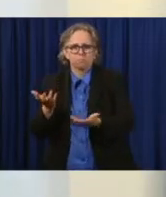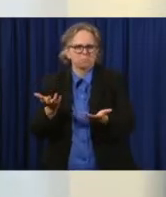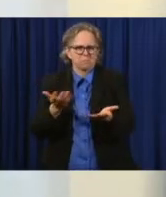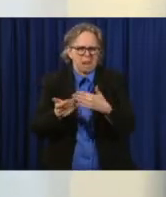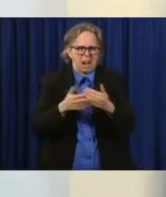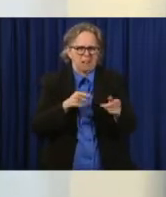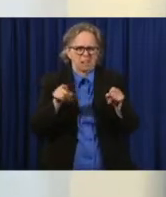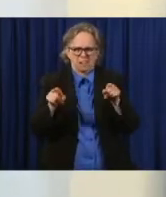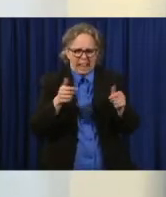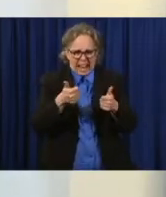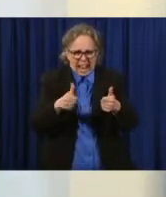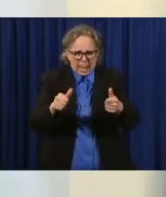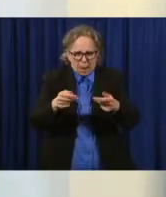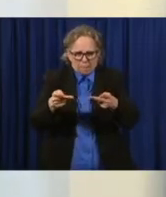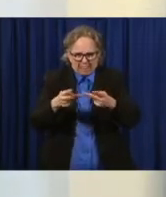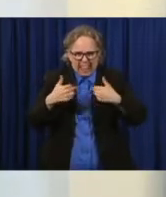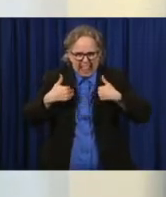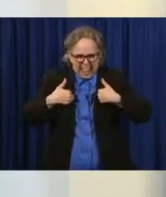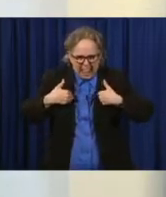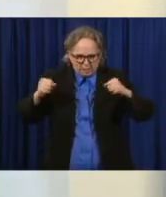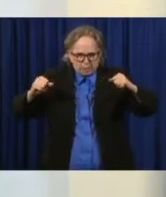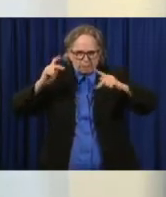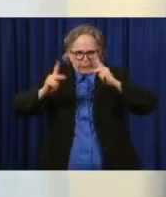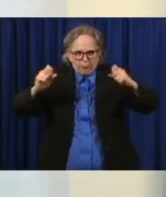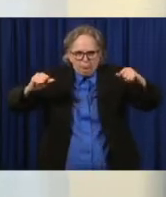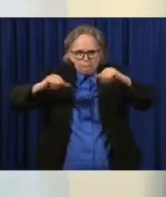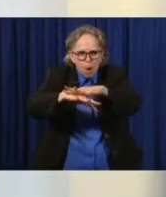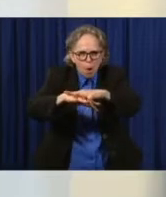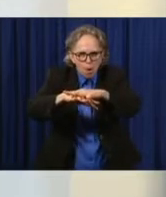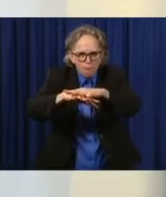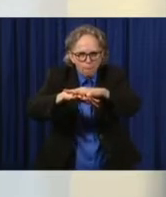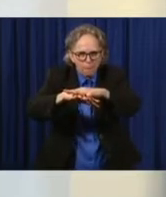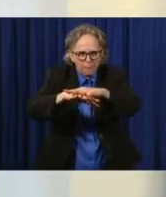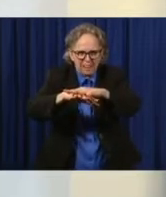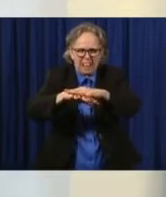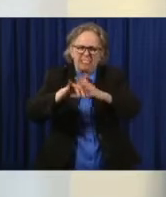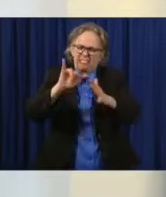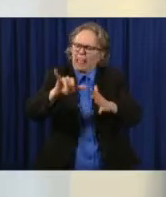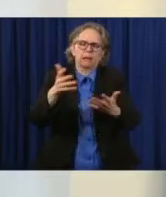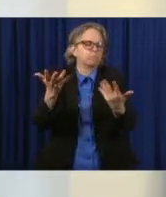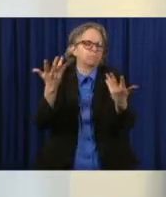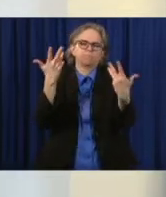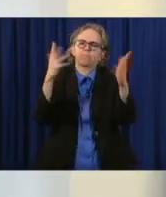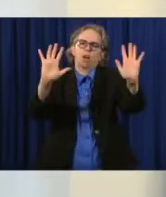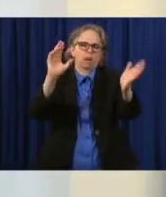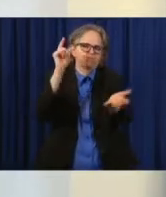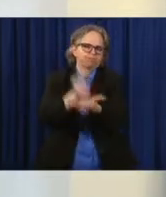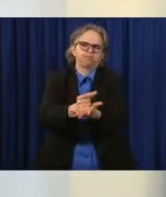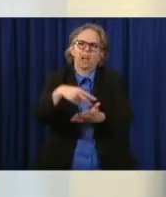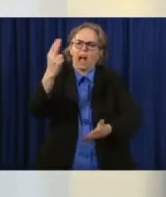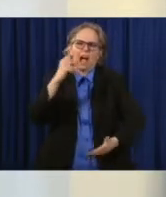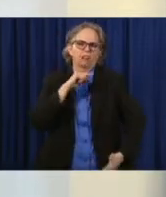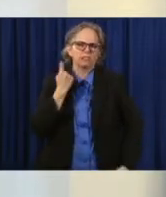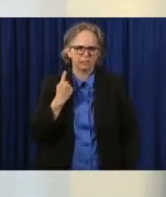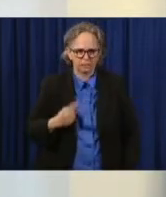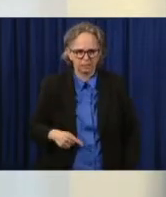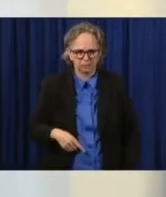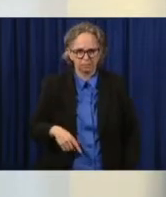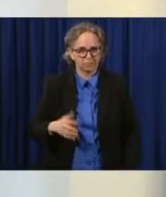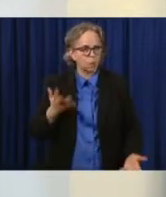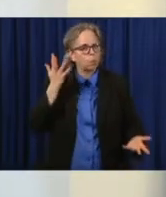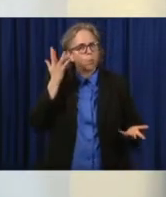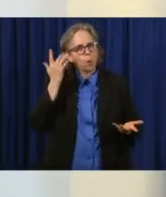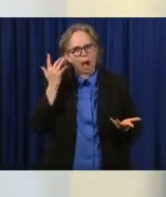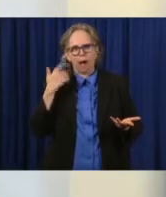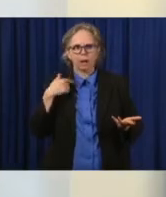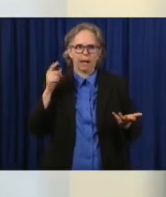proximity is going to remain a difficulty as we move forward, and that's why we have to take all the precautions we're taking. I